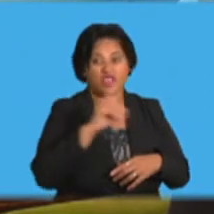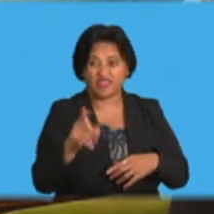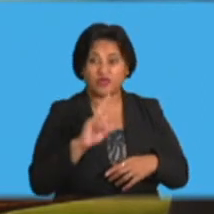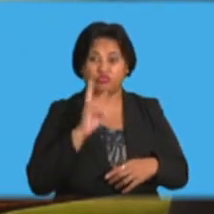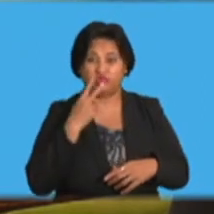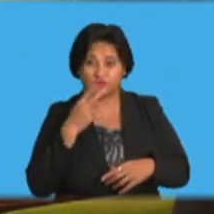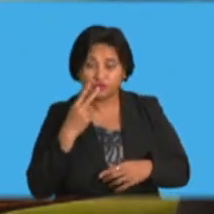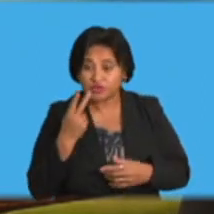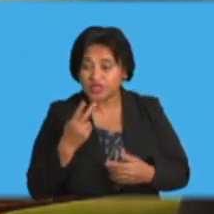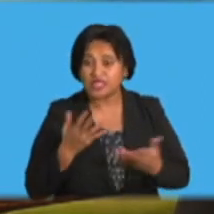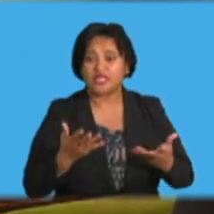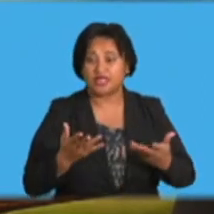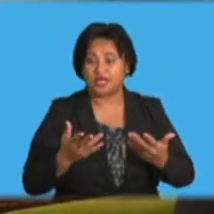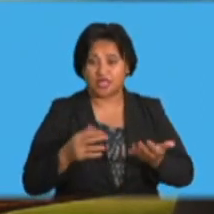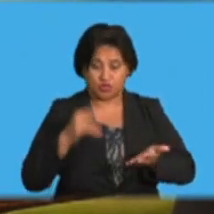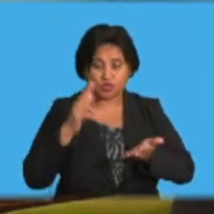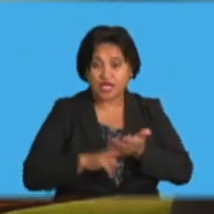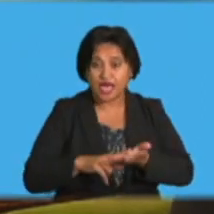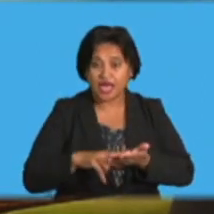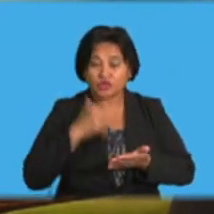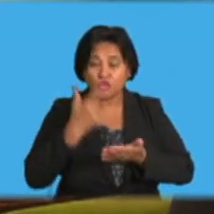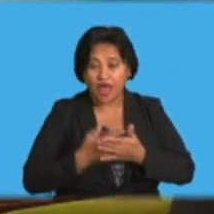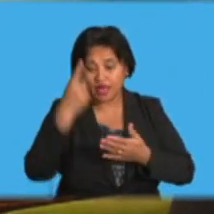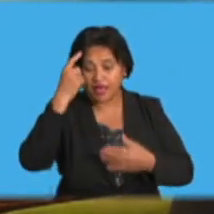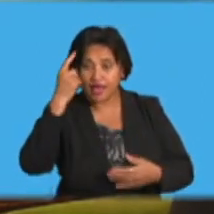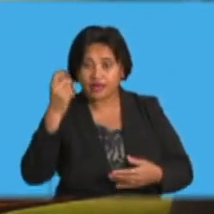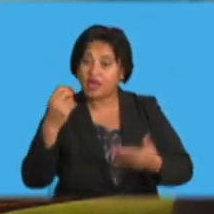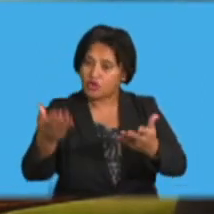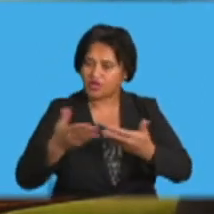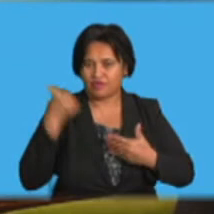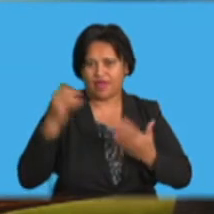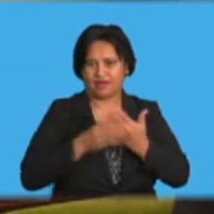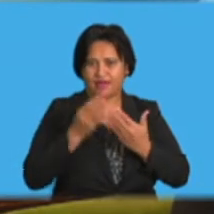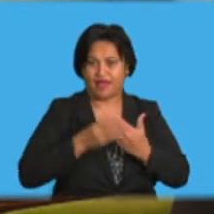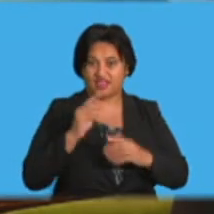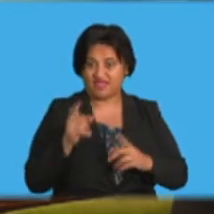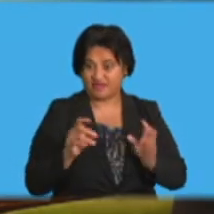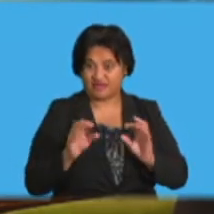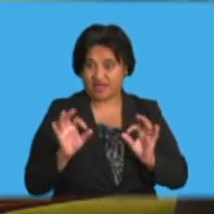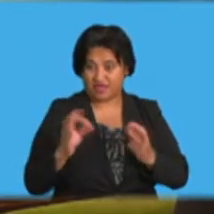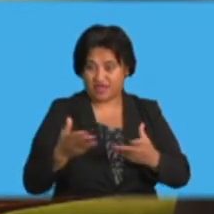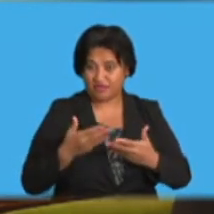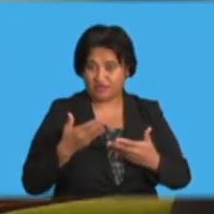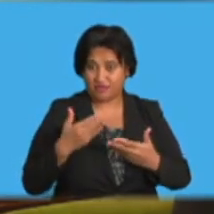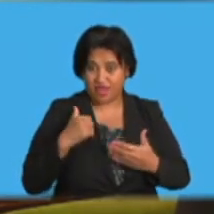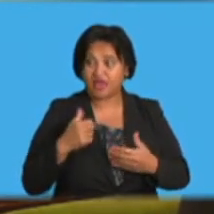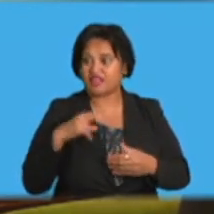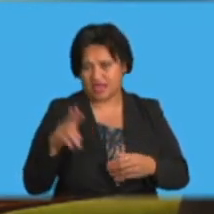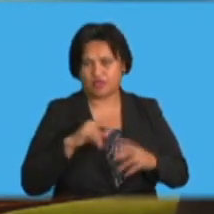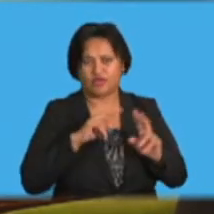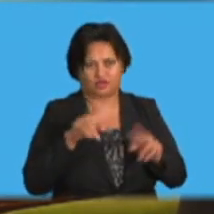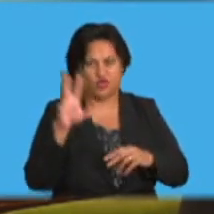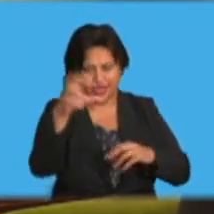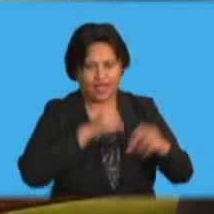or illegally made false declarations. Please return them. Otherwise, the team's actually out. We've got Pankaj Singh from Ministry of Economy is